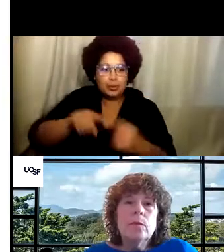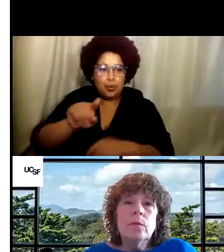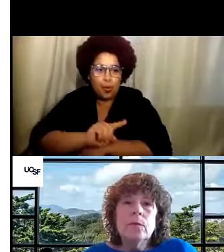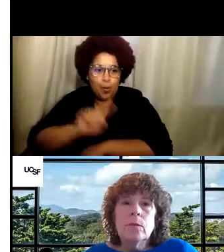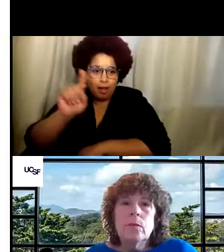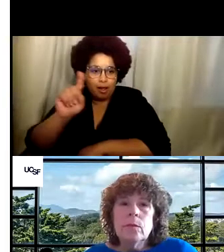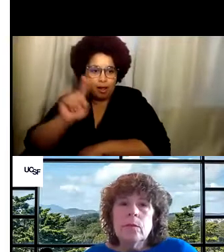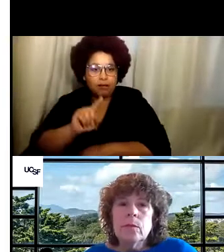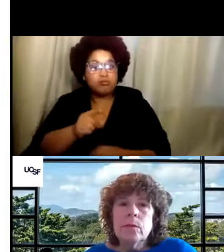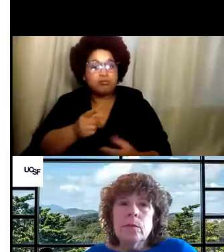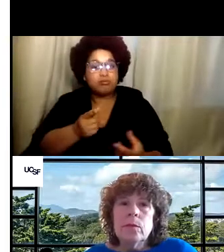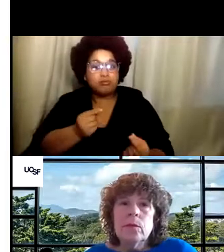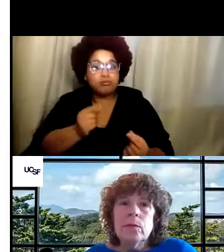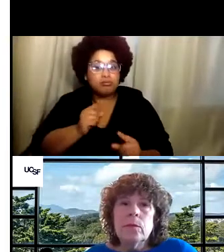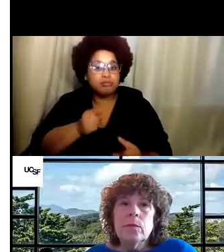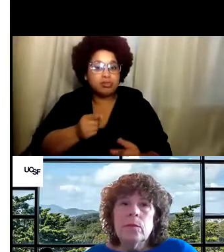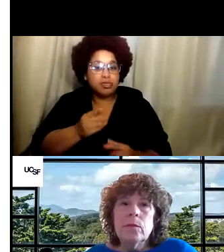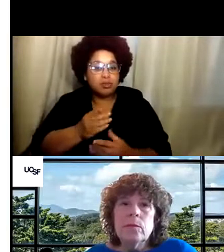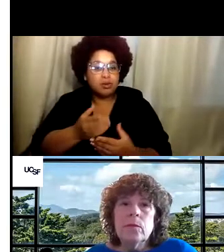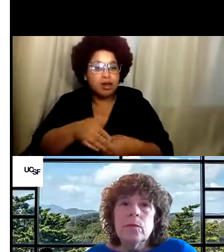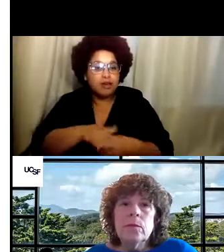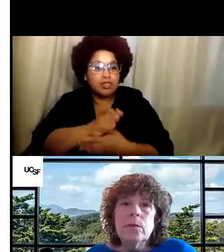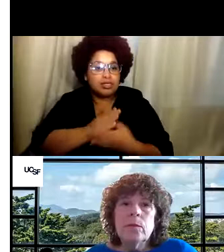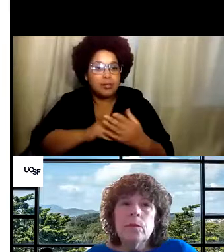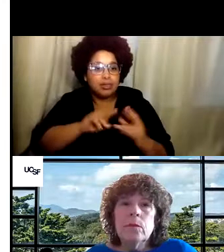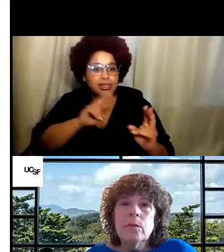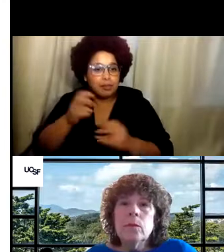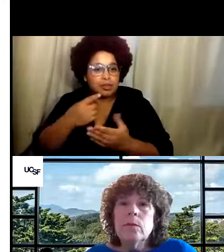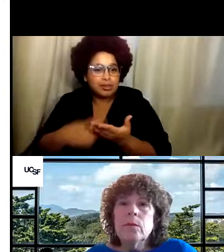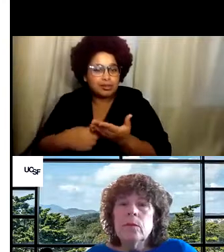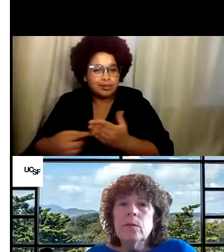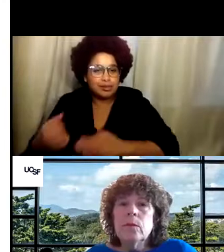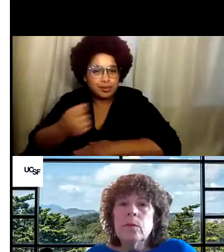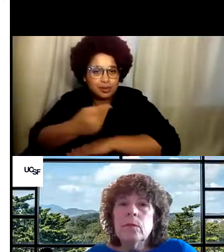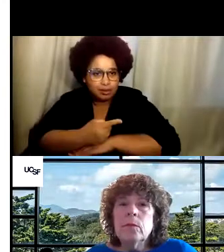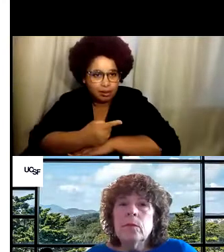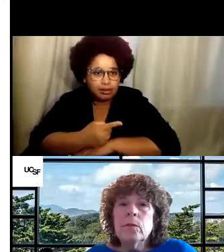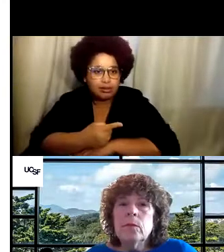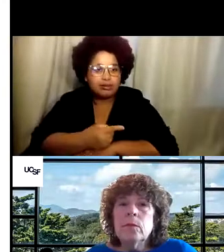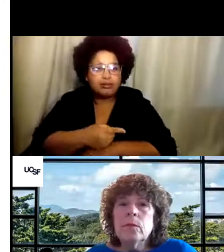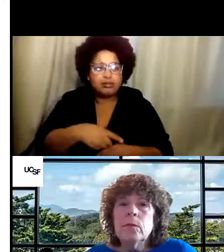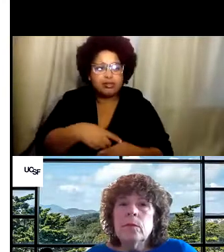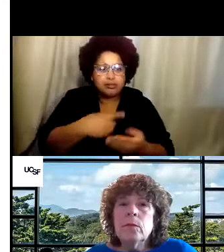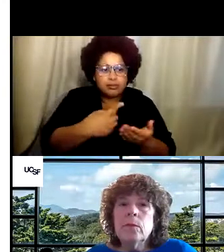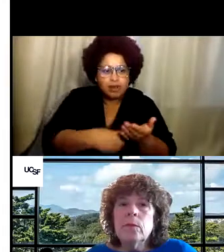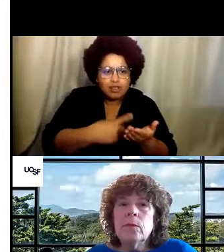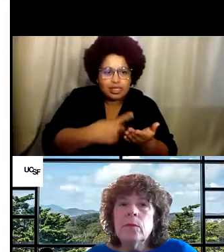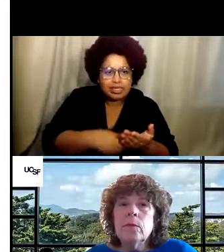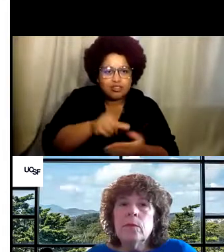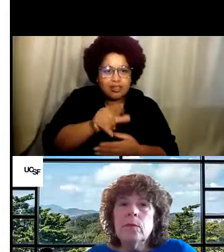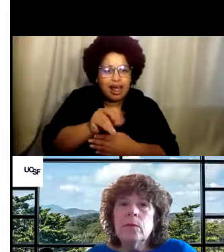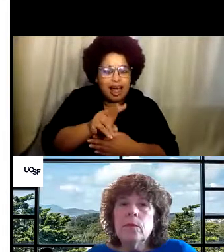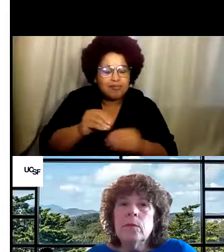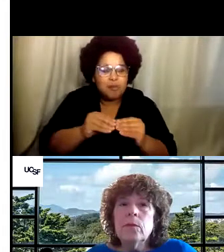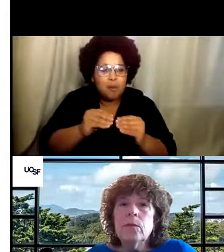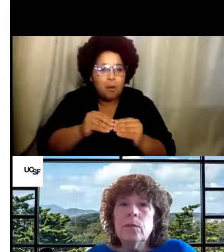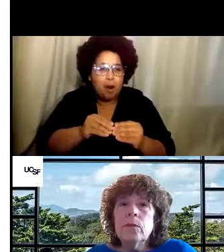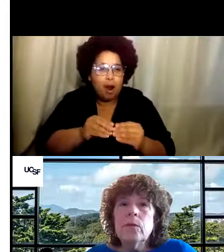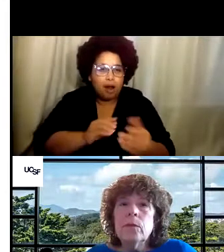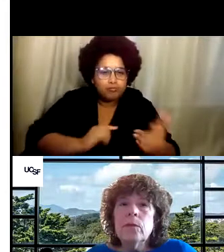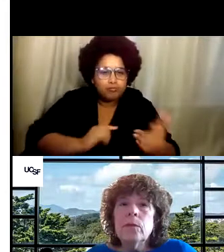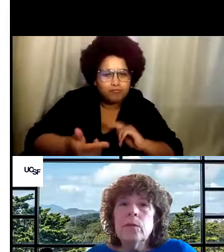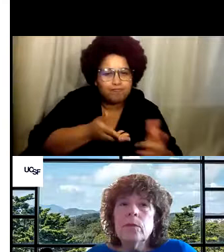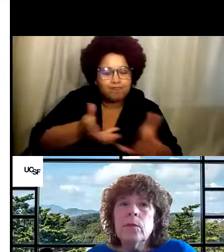really cover some of the topics that we talked about today. It's a conversation, it's live, it's more interactive, and hopefully we'll answer some